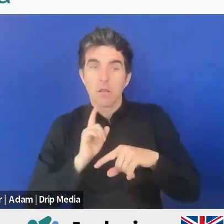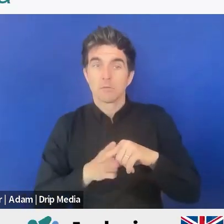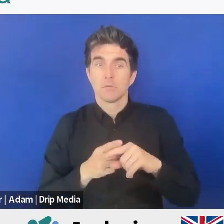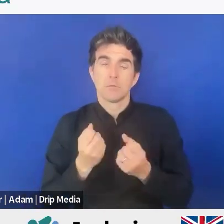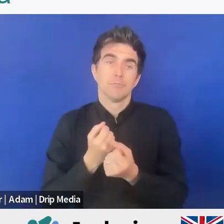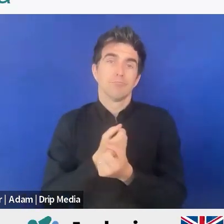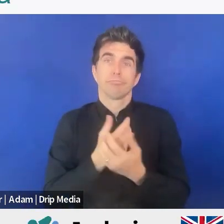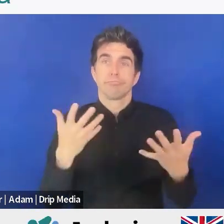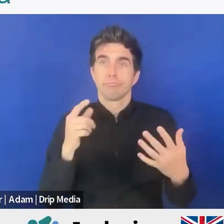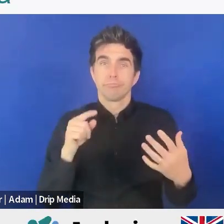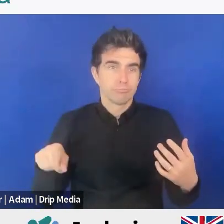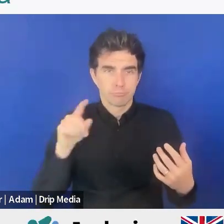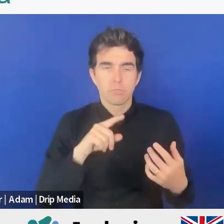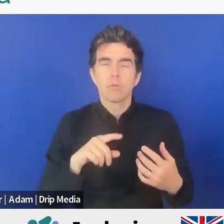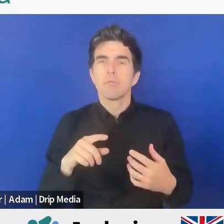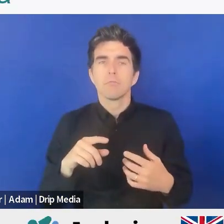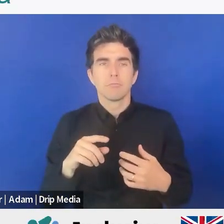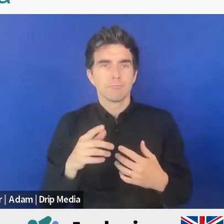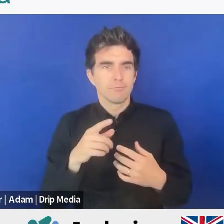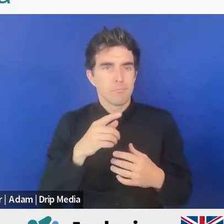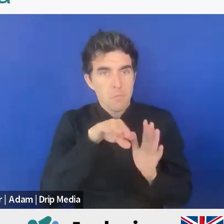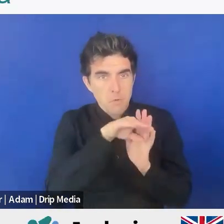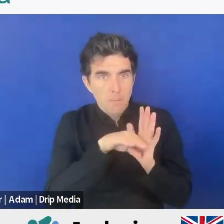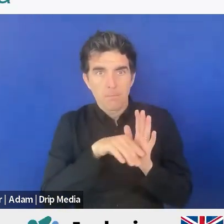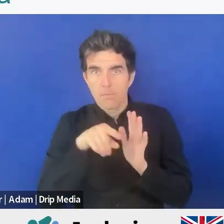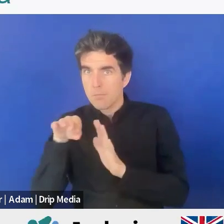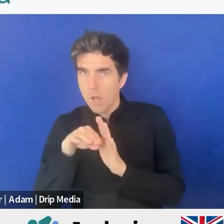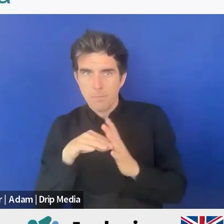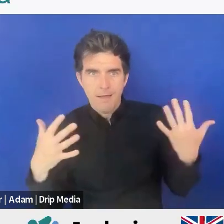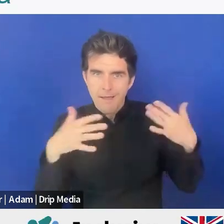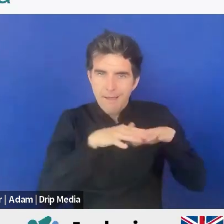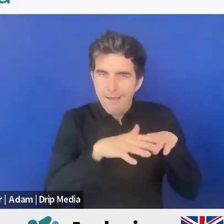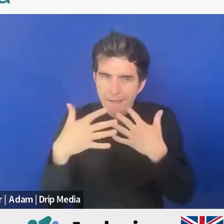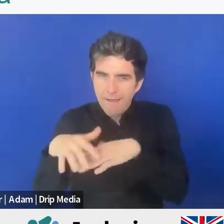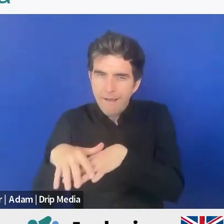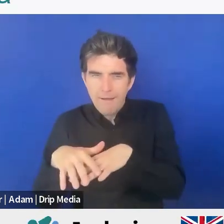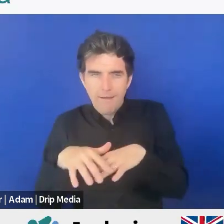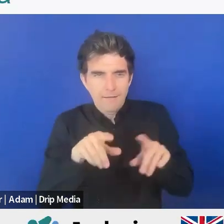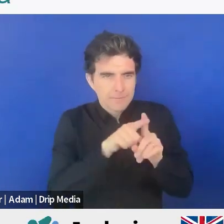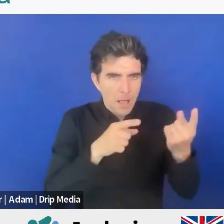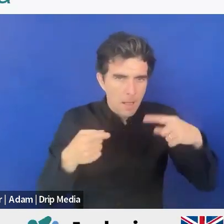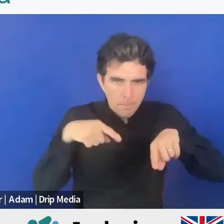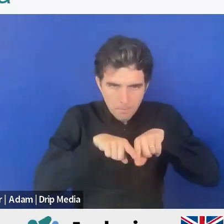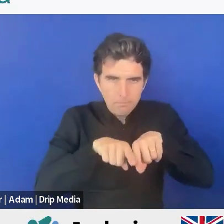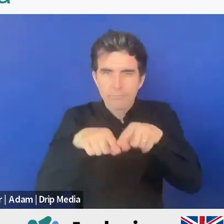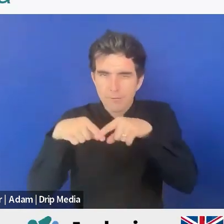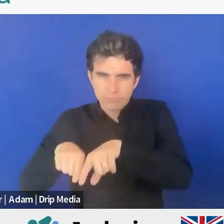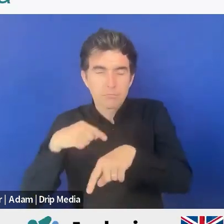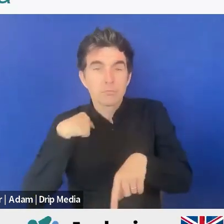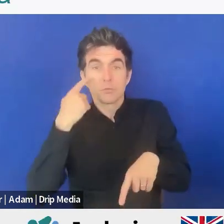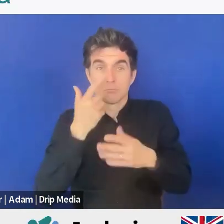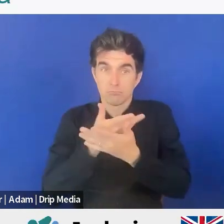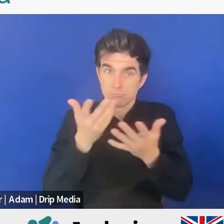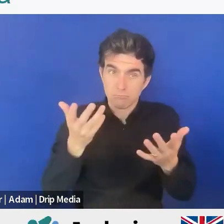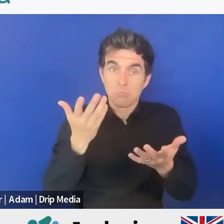be aware, our funding and our situation is shifting a bit with some of the global trends, but